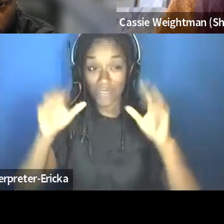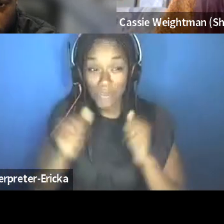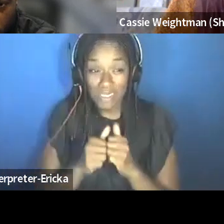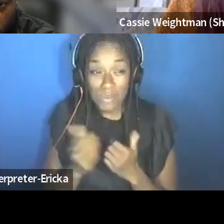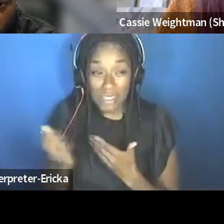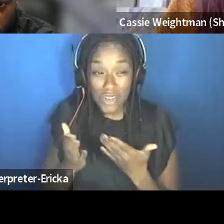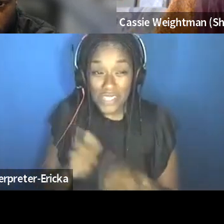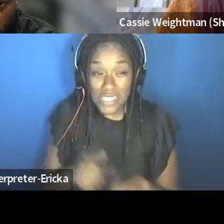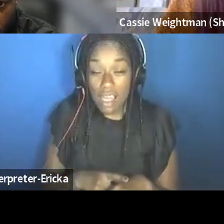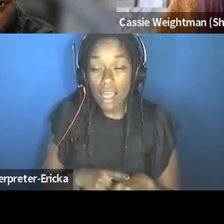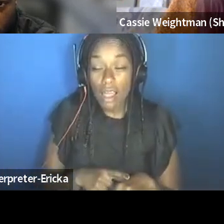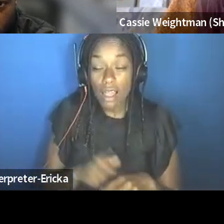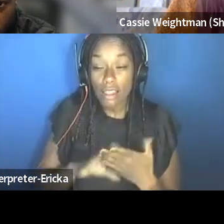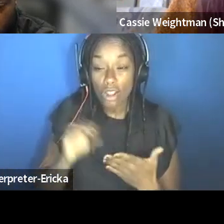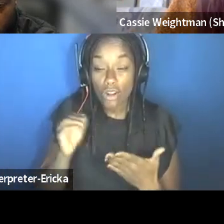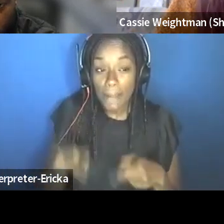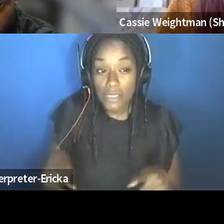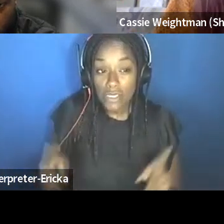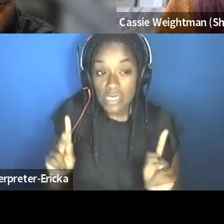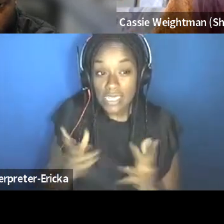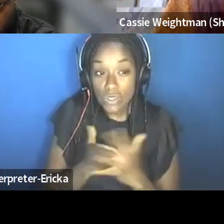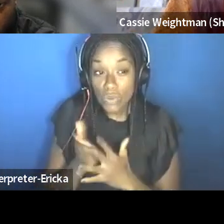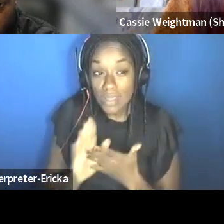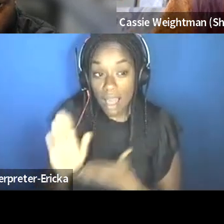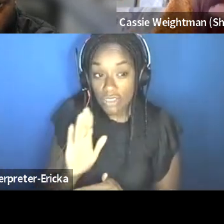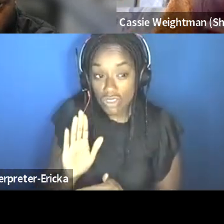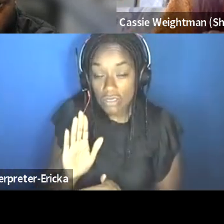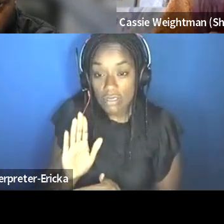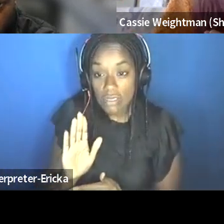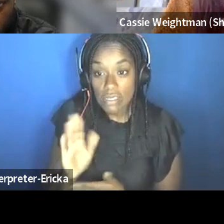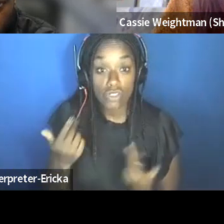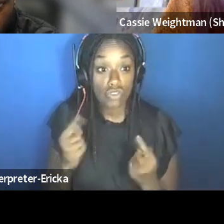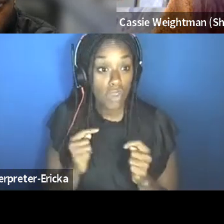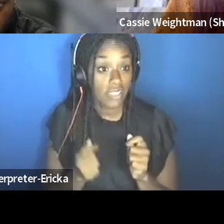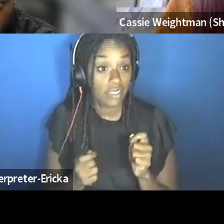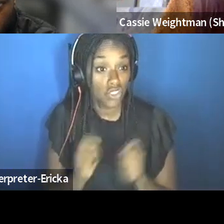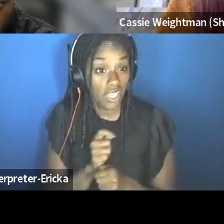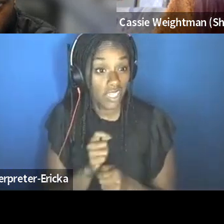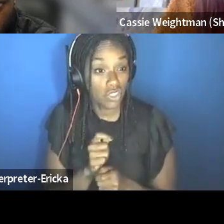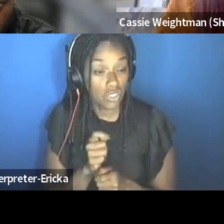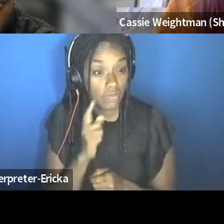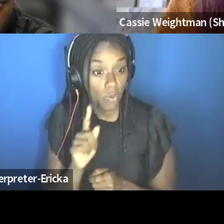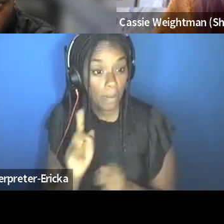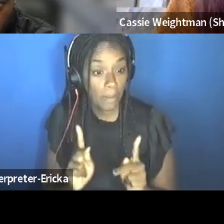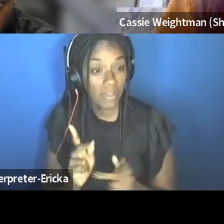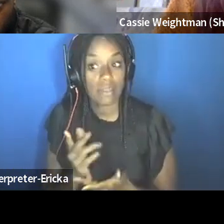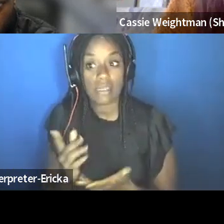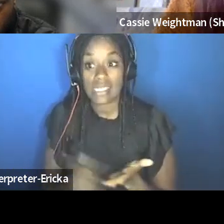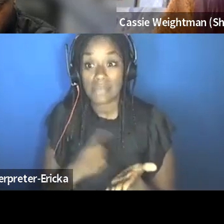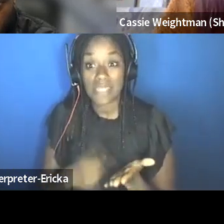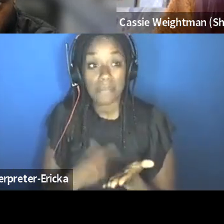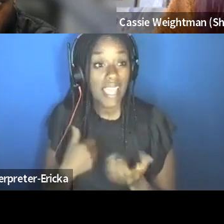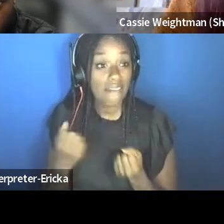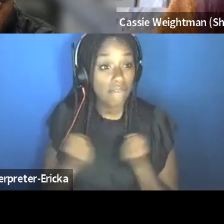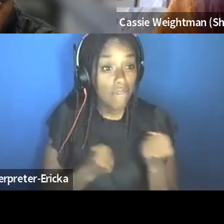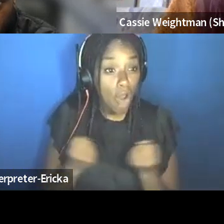service learning opportunities that they offer through colleges to try to make change for folks. Sometimes those places have automotive department